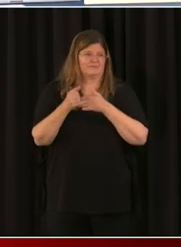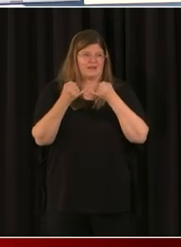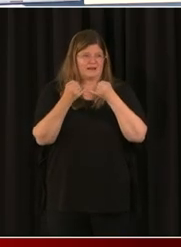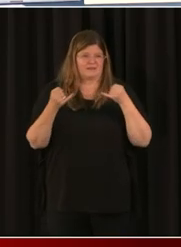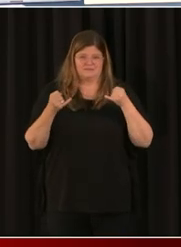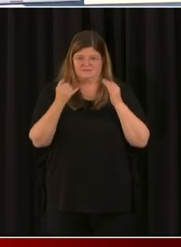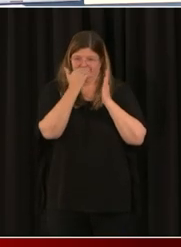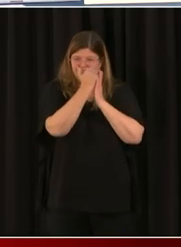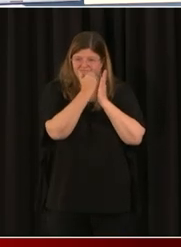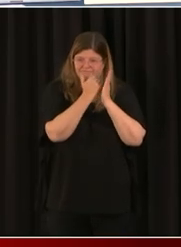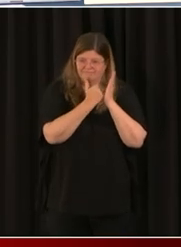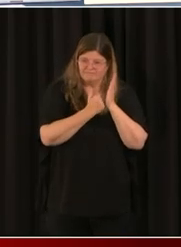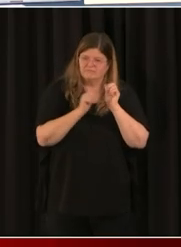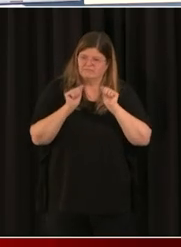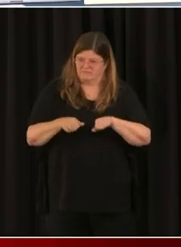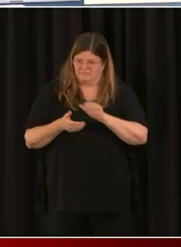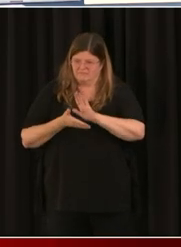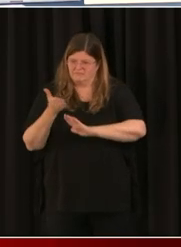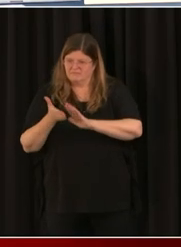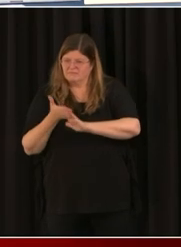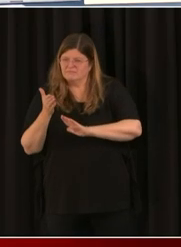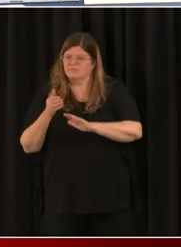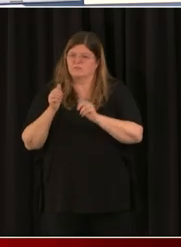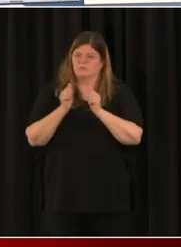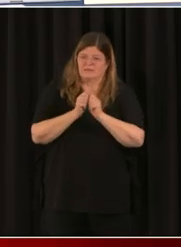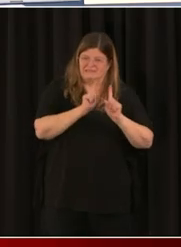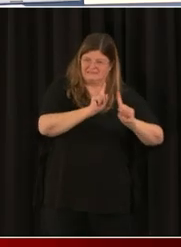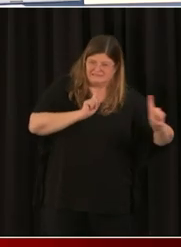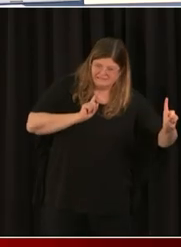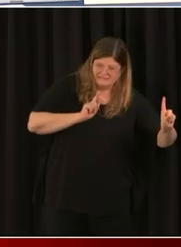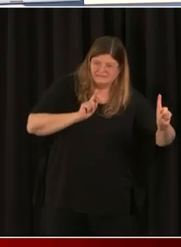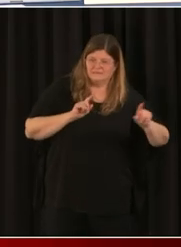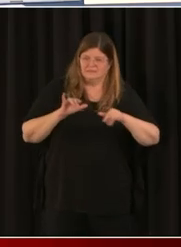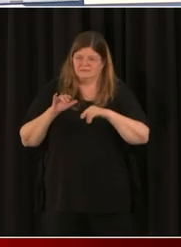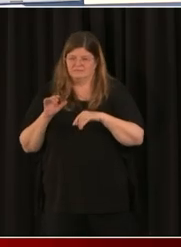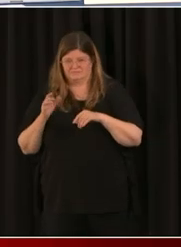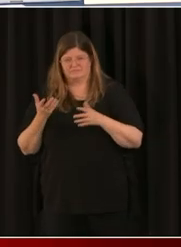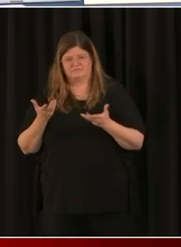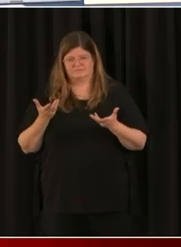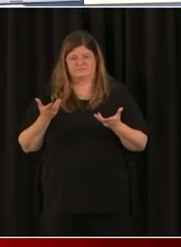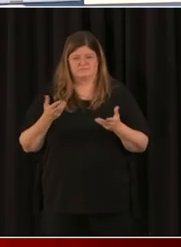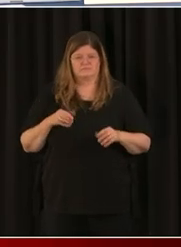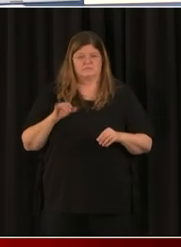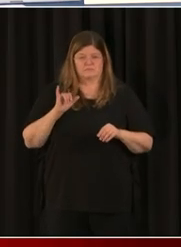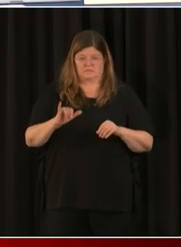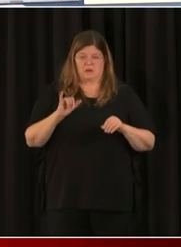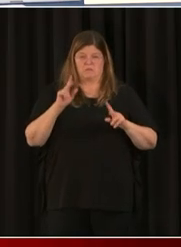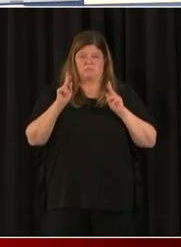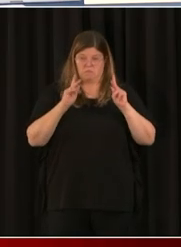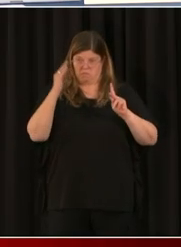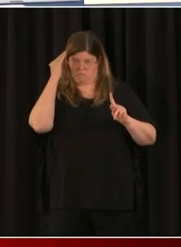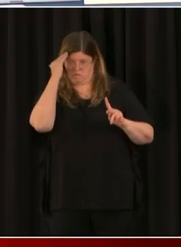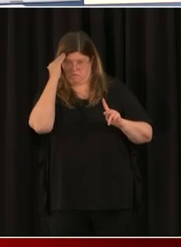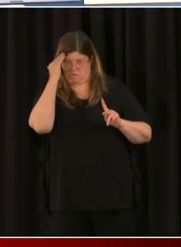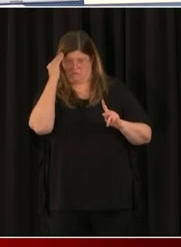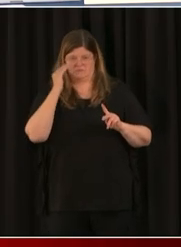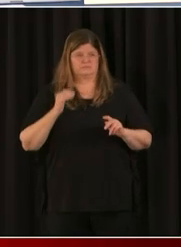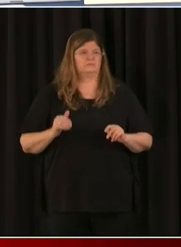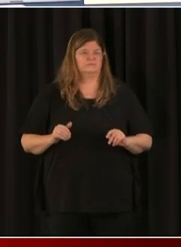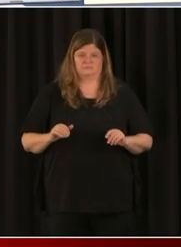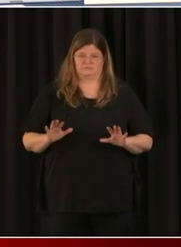sectors that can operate with social distancing measures in place. So that's the type of thing that people need to be reminded